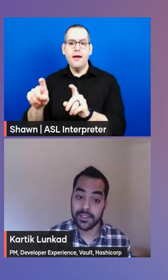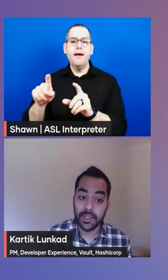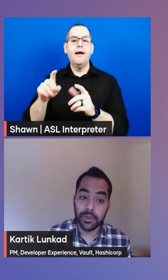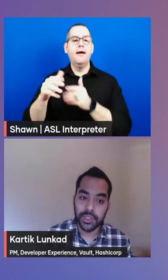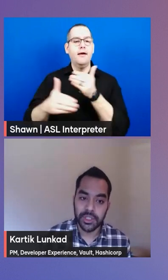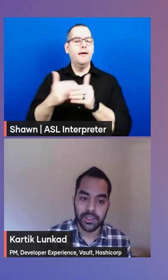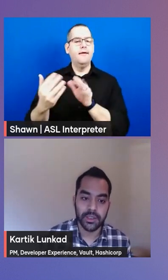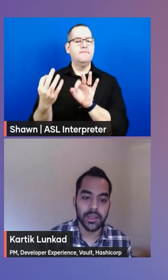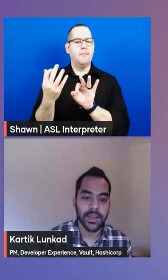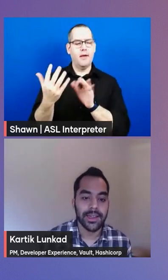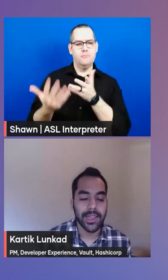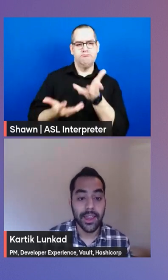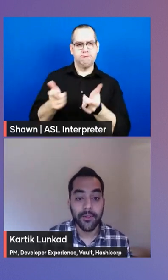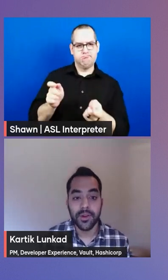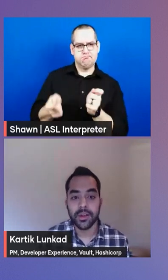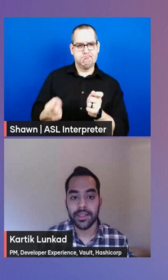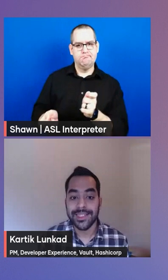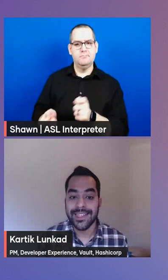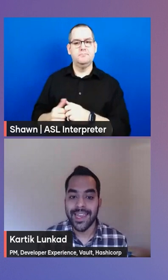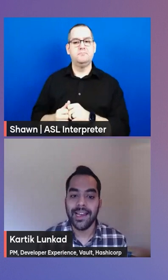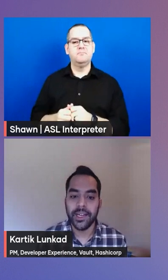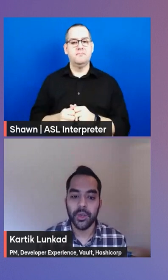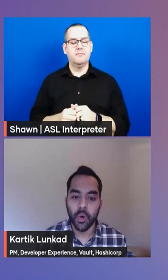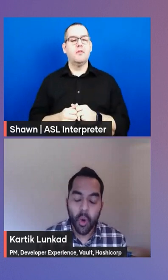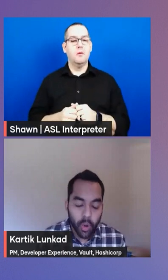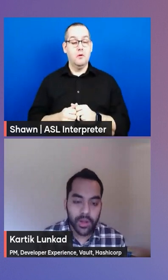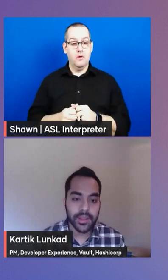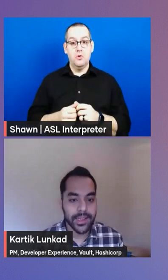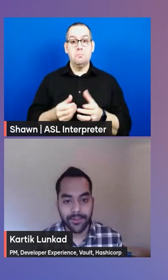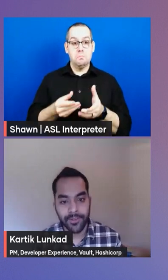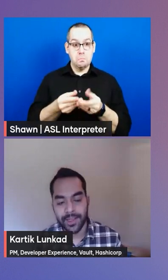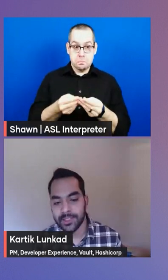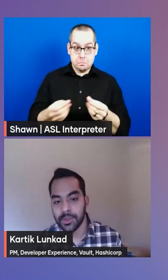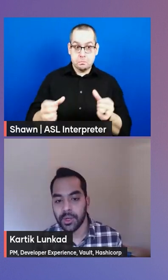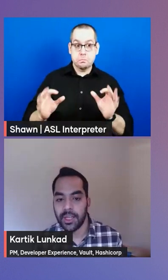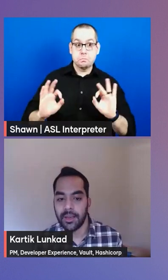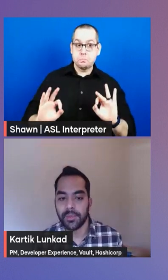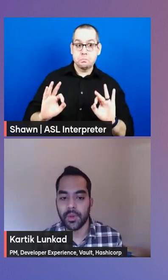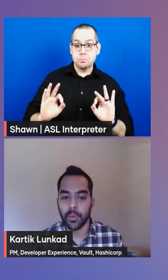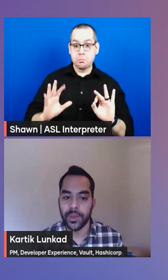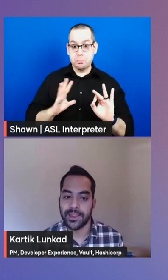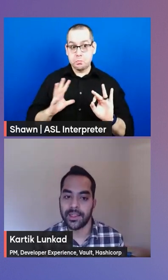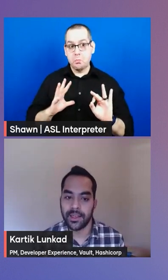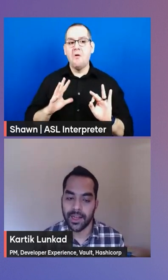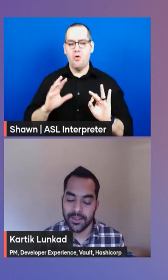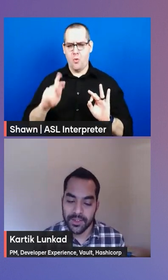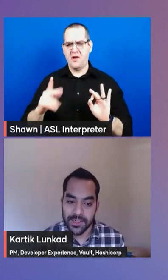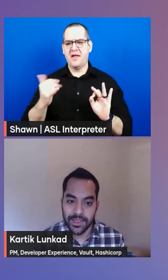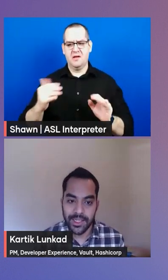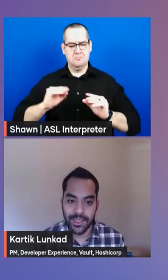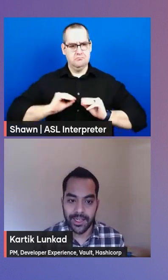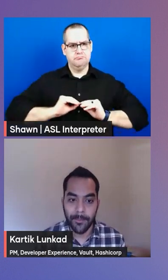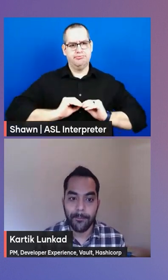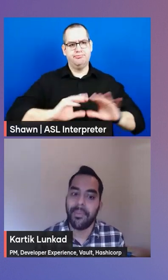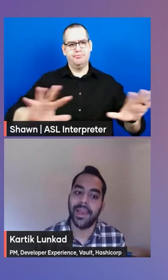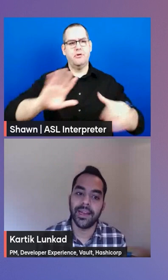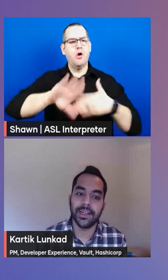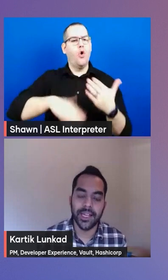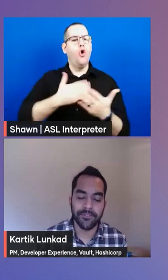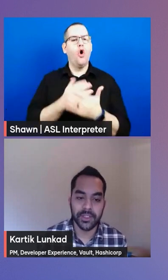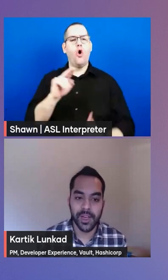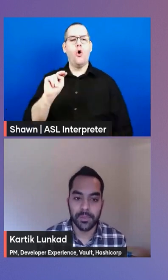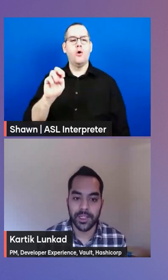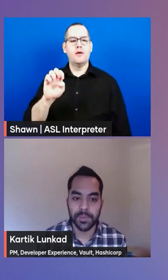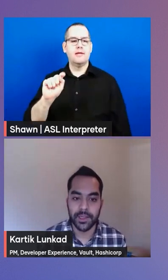good solution, they scaled it to all the Netflix studio teams with a really